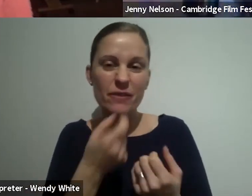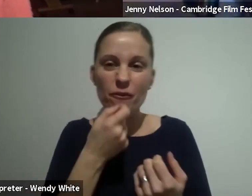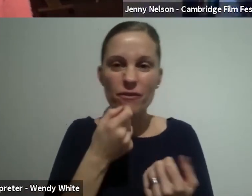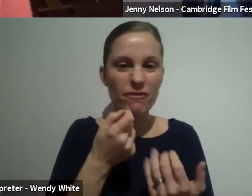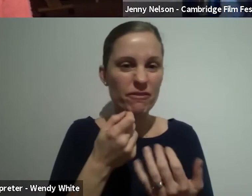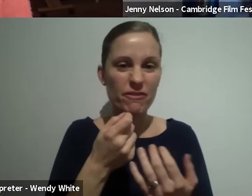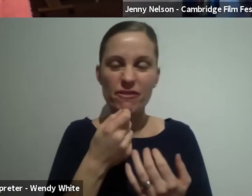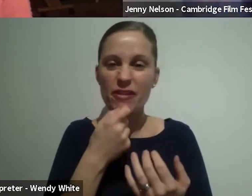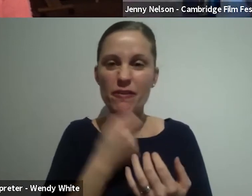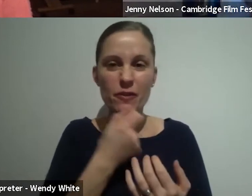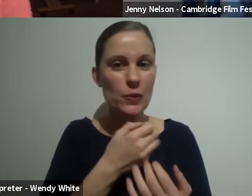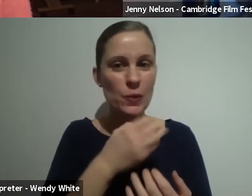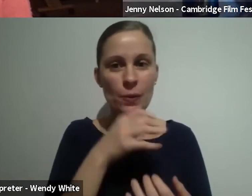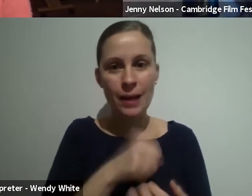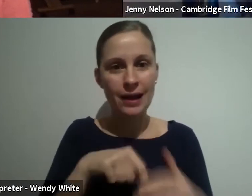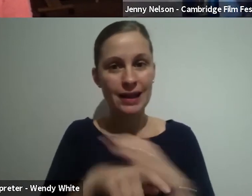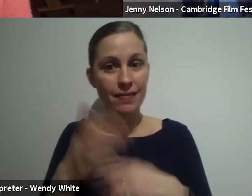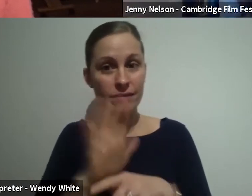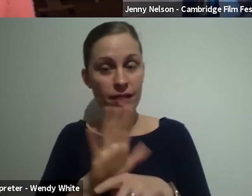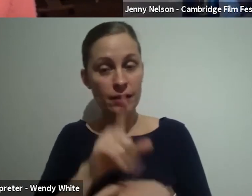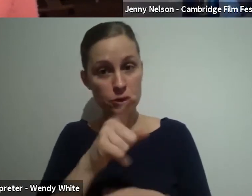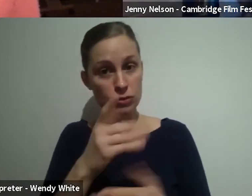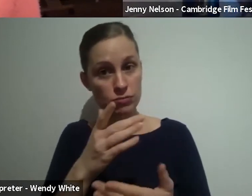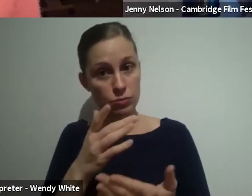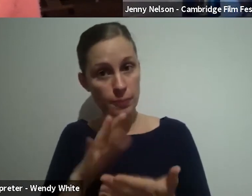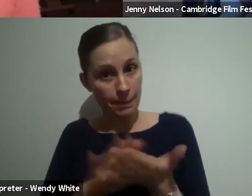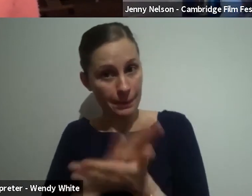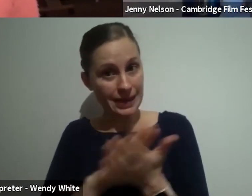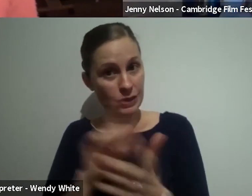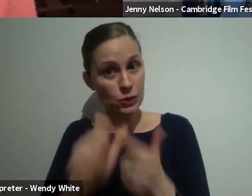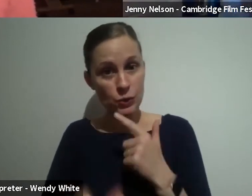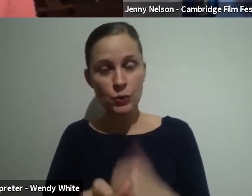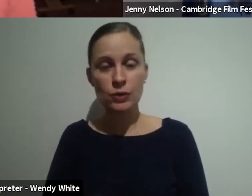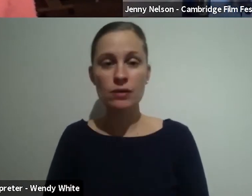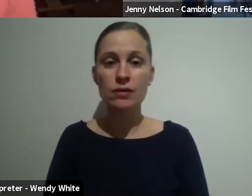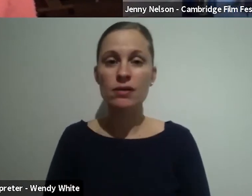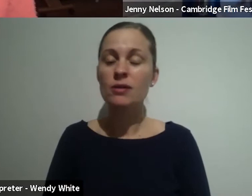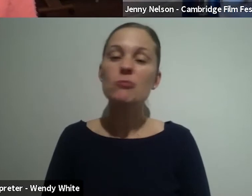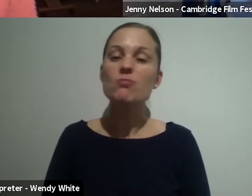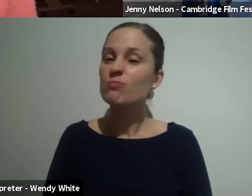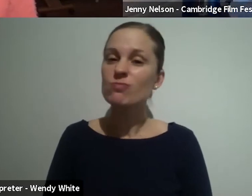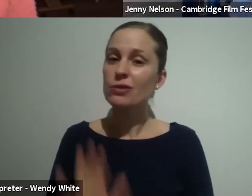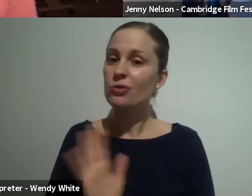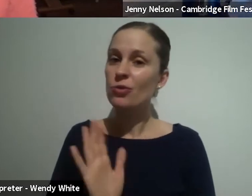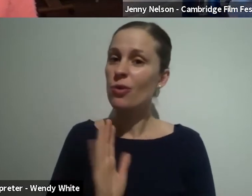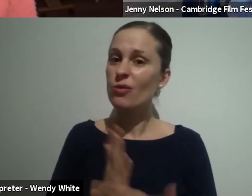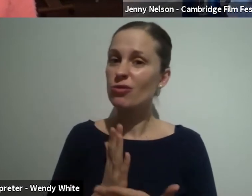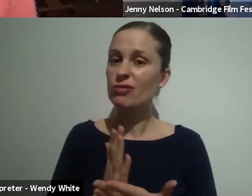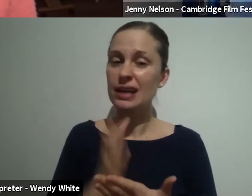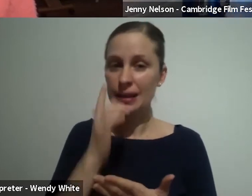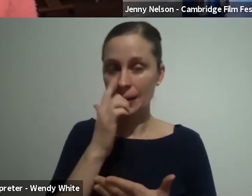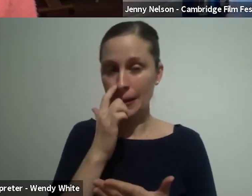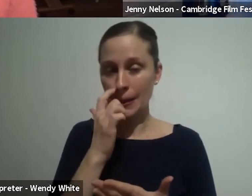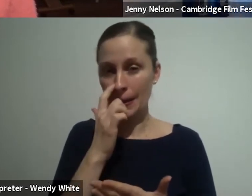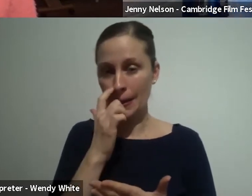the odd doctor here or there? No, it was not a conscious decision, but I'm